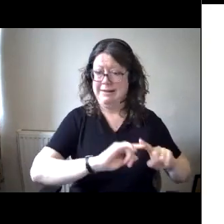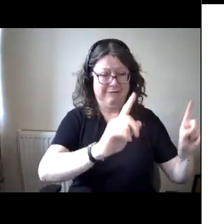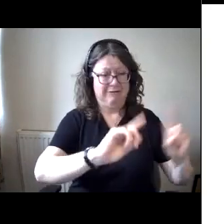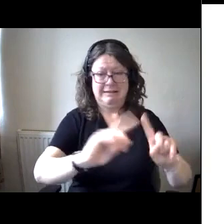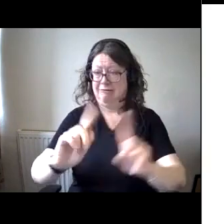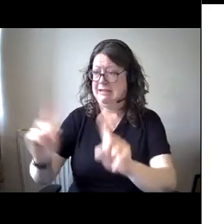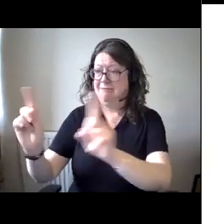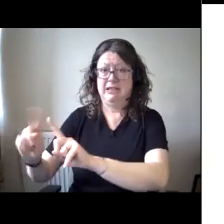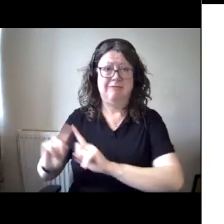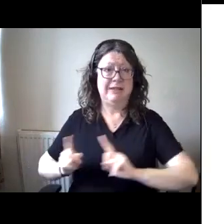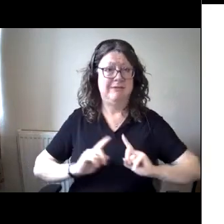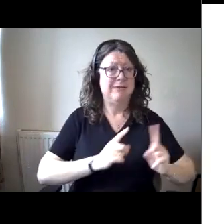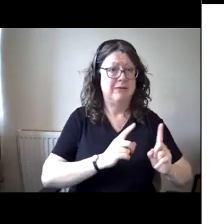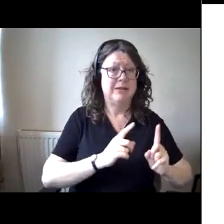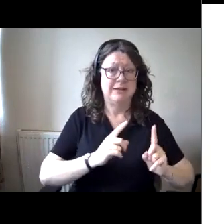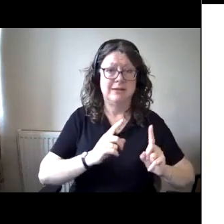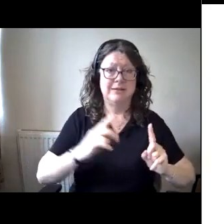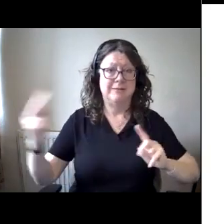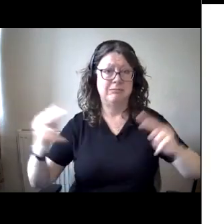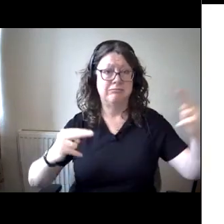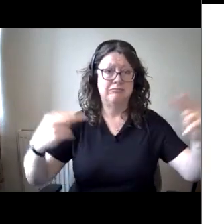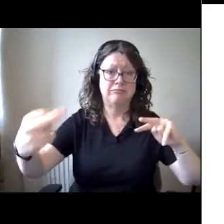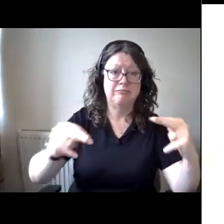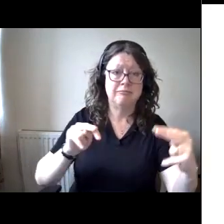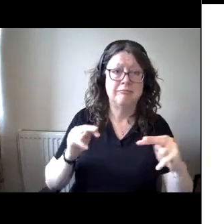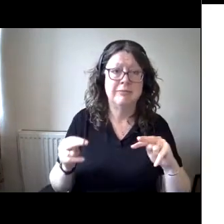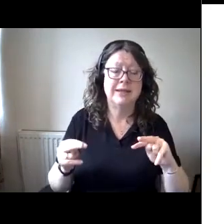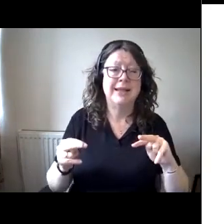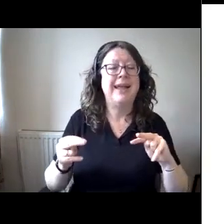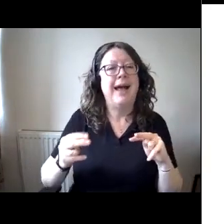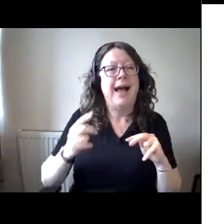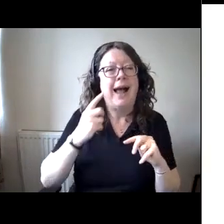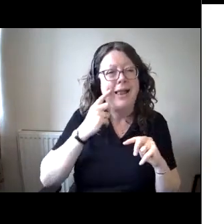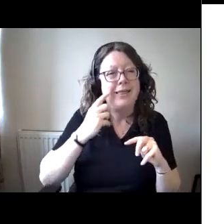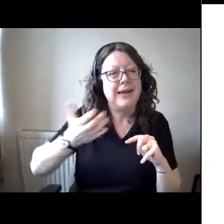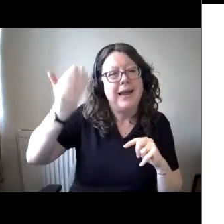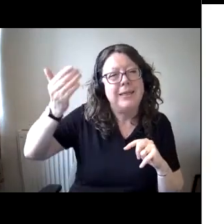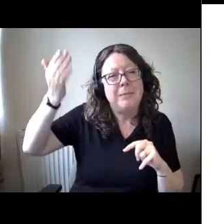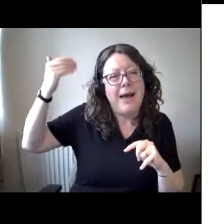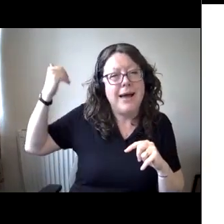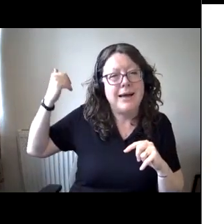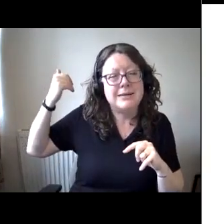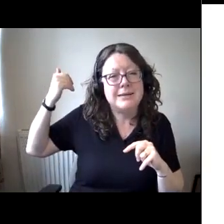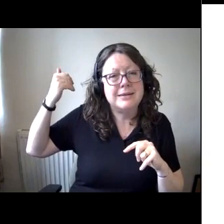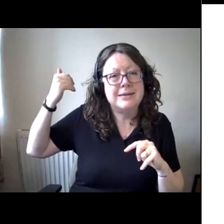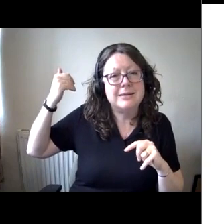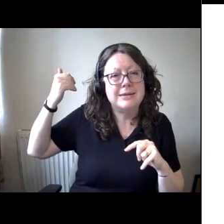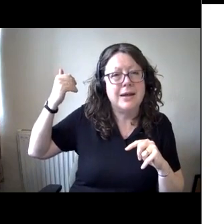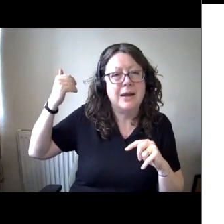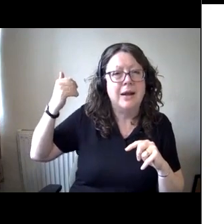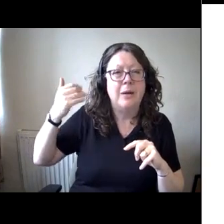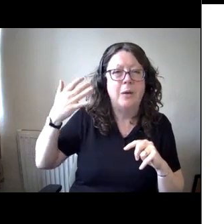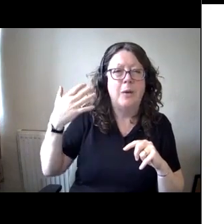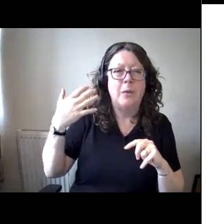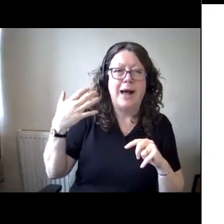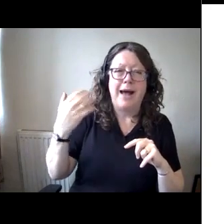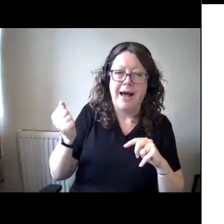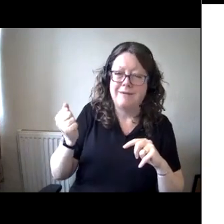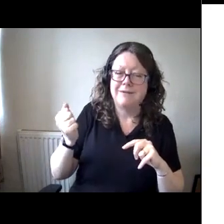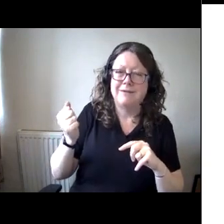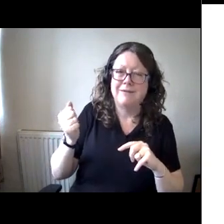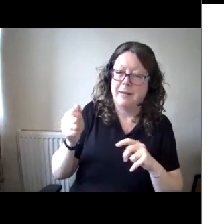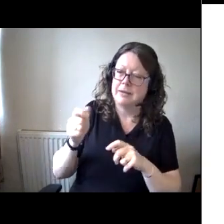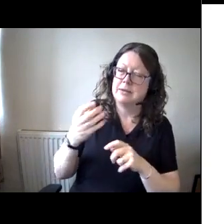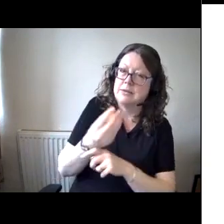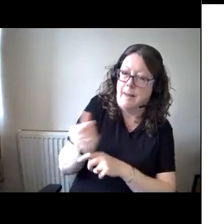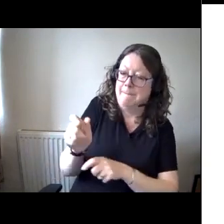the past, maybe we've thought about different neurological profiles as being that